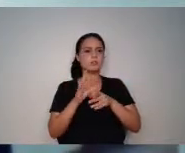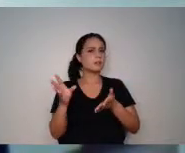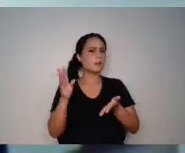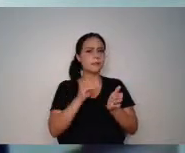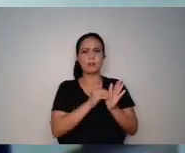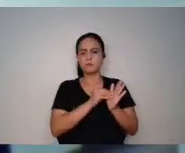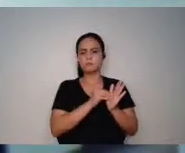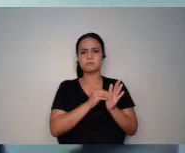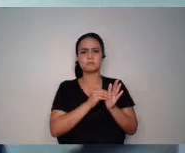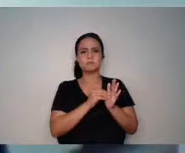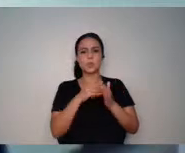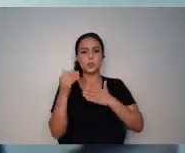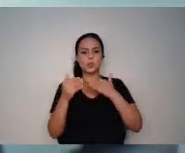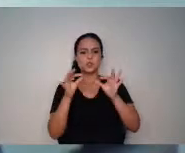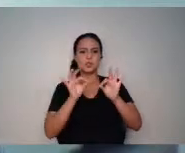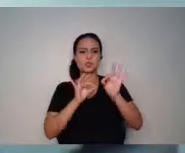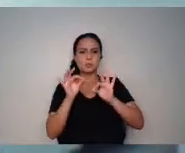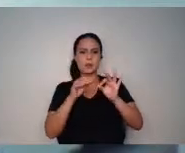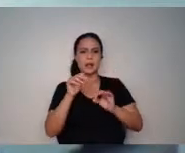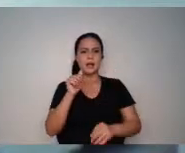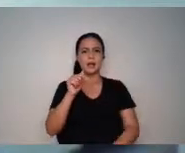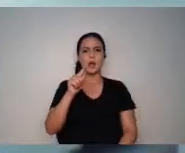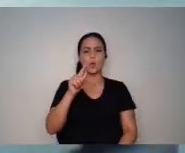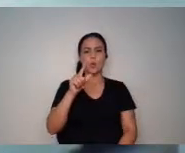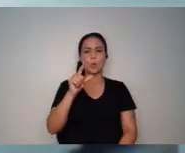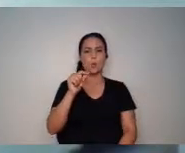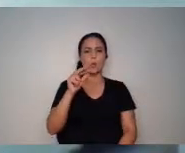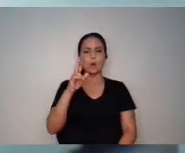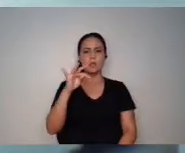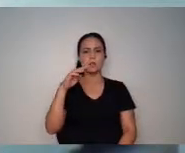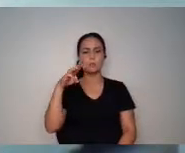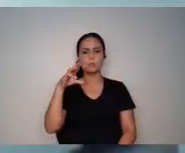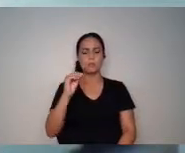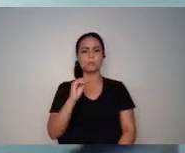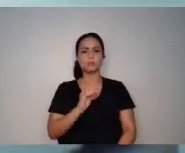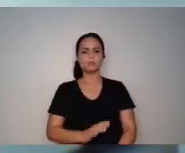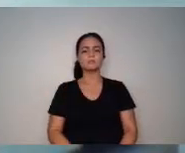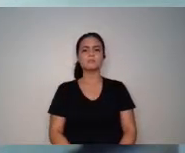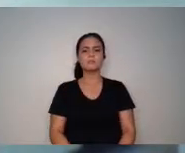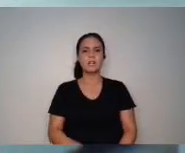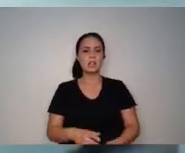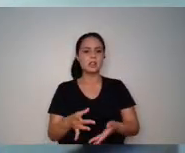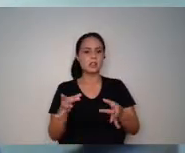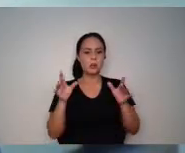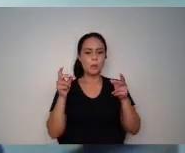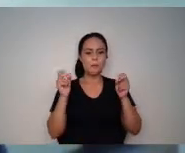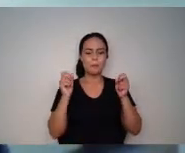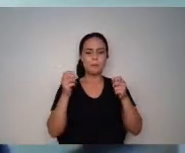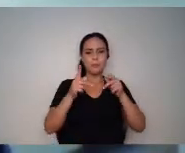question, because a lot of people say that Article 7 does not apply if it's